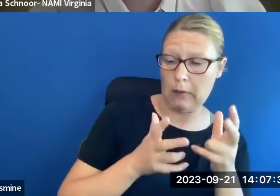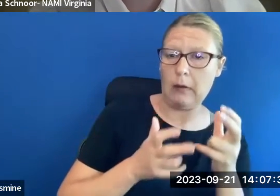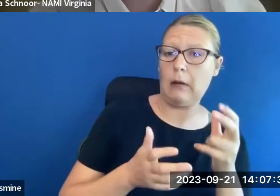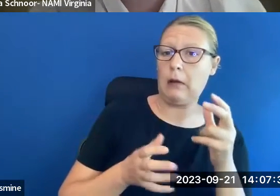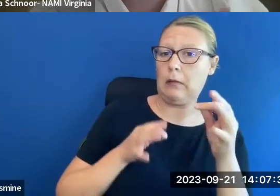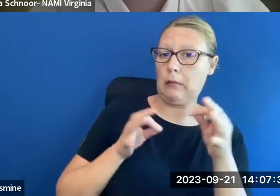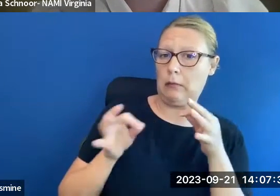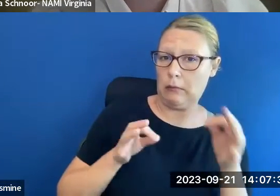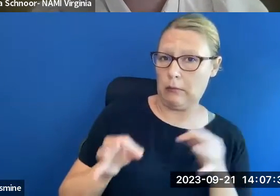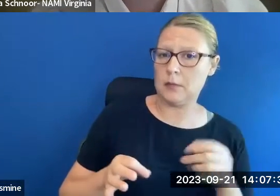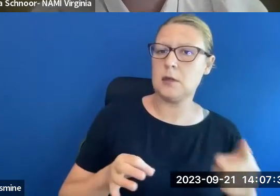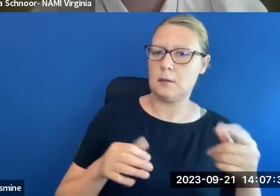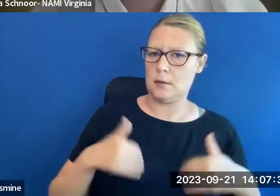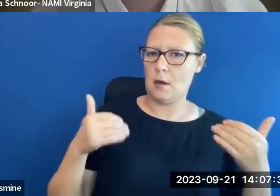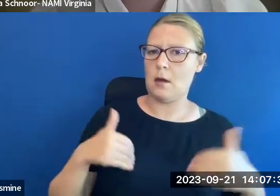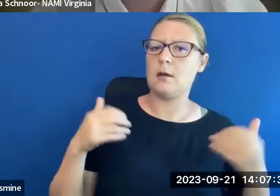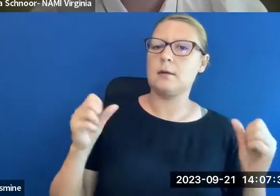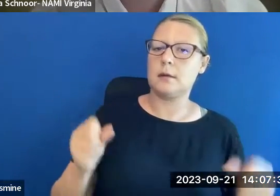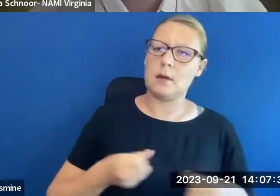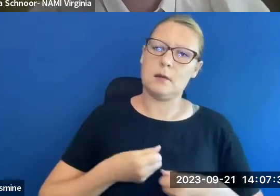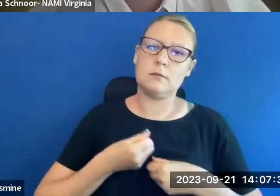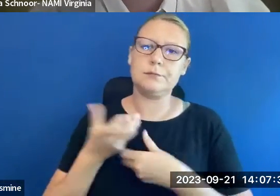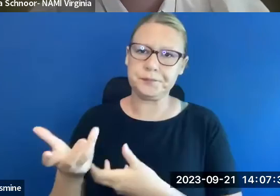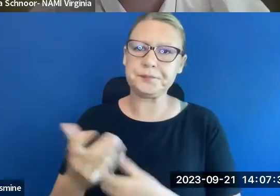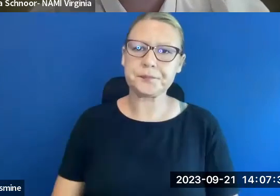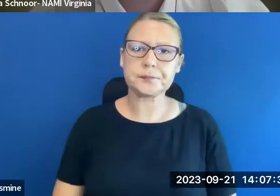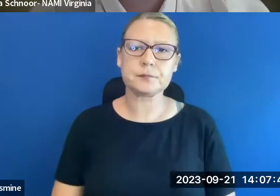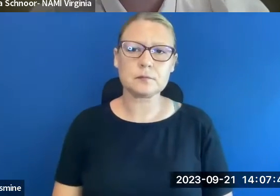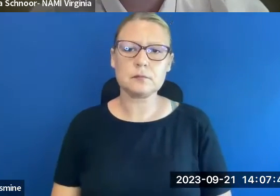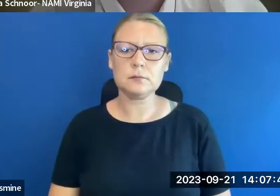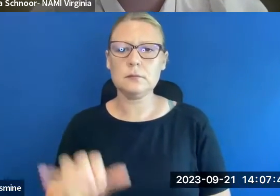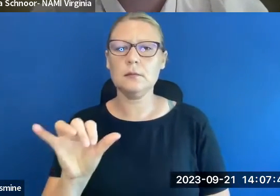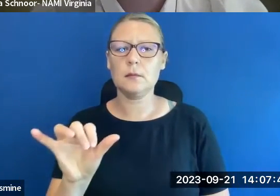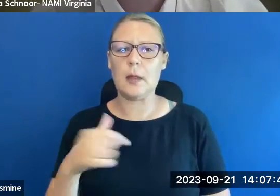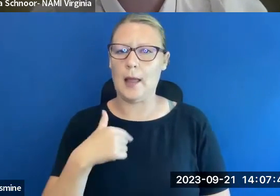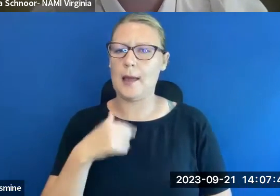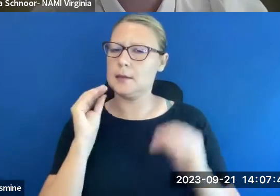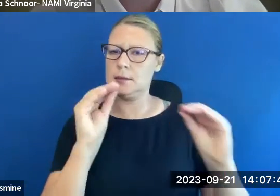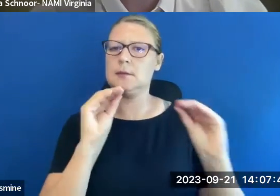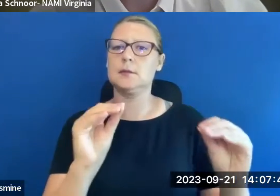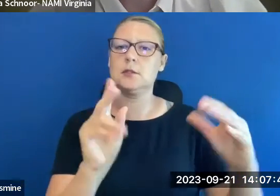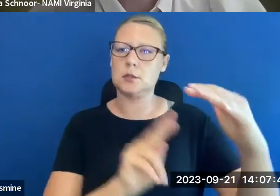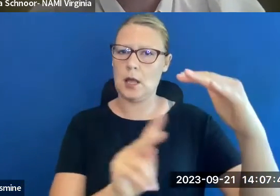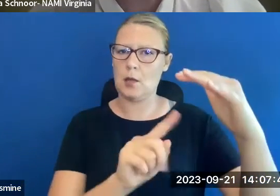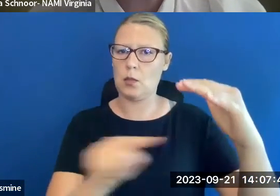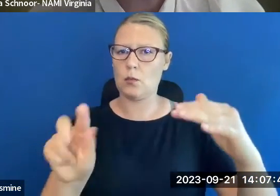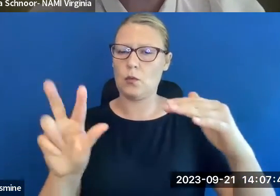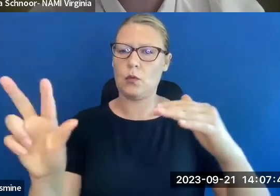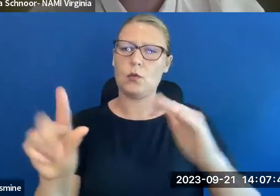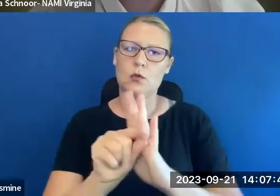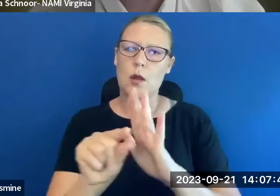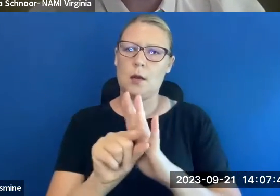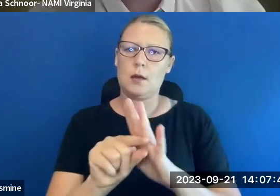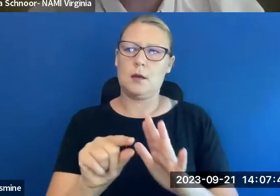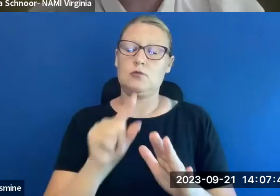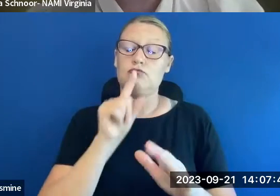with unrestricted access to the internet. As I was teaching K through 3, it was truly shocking